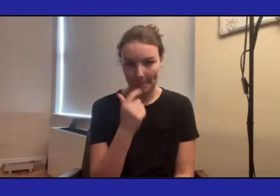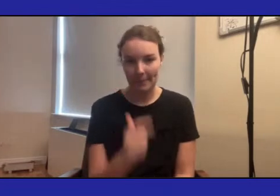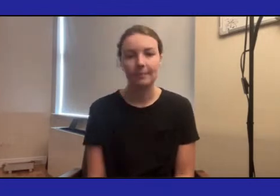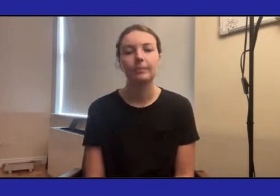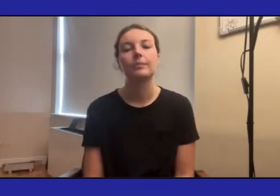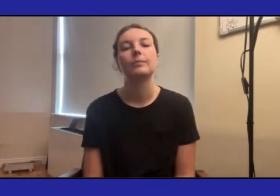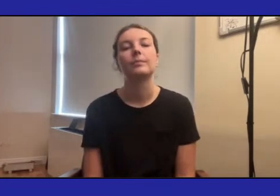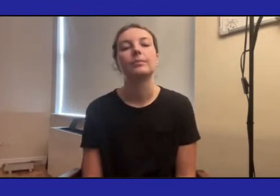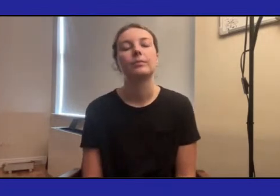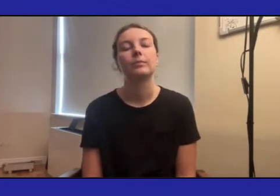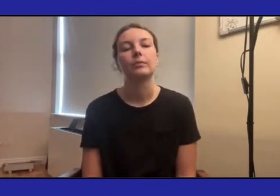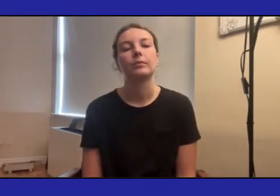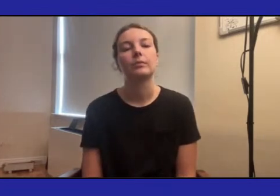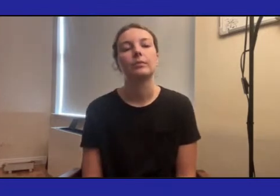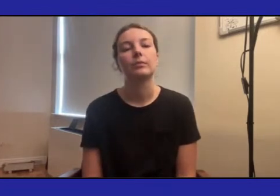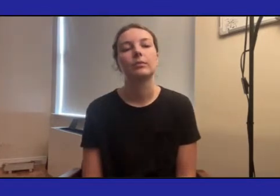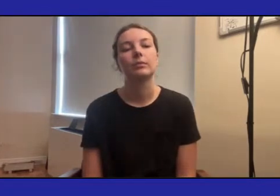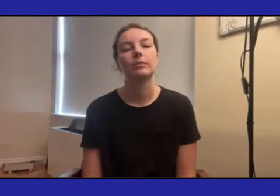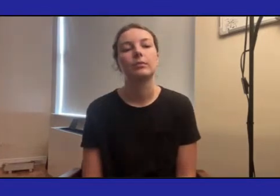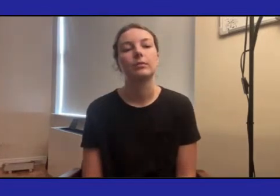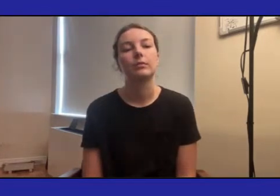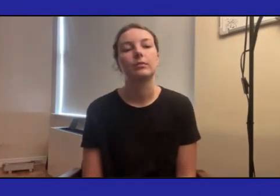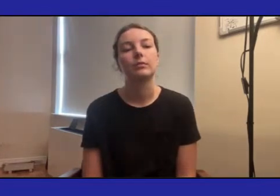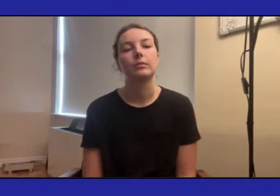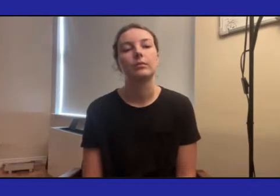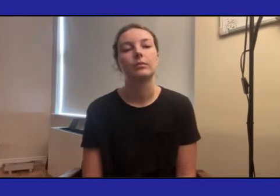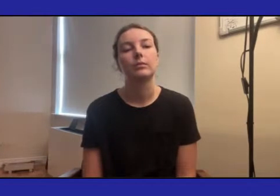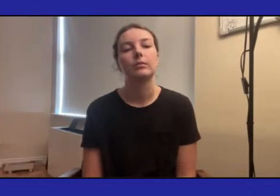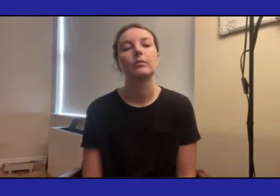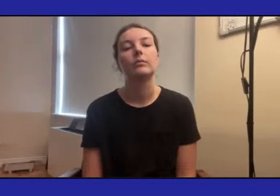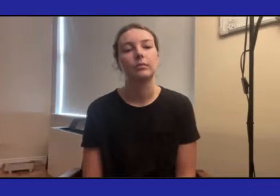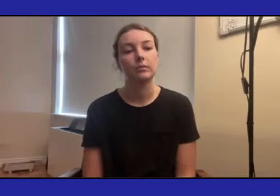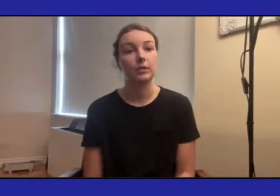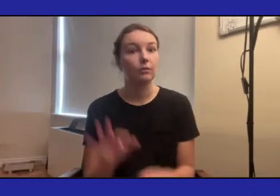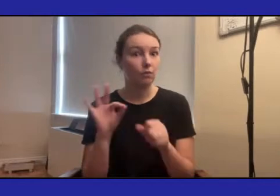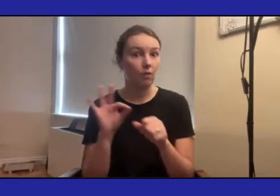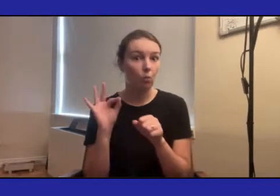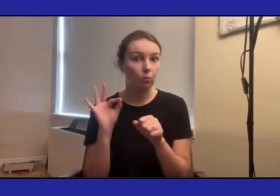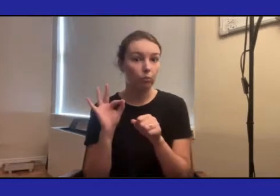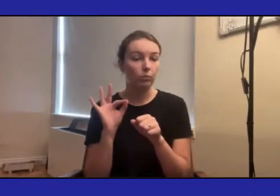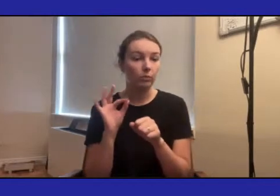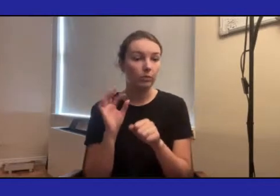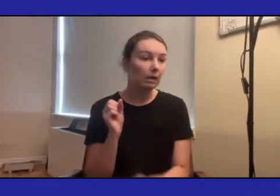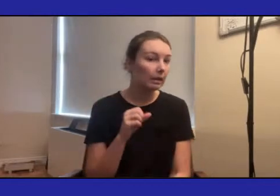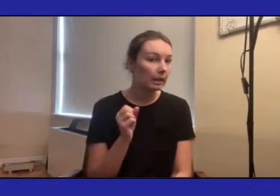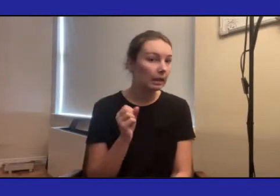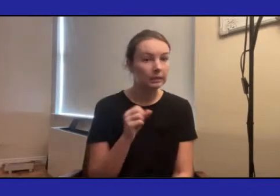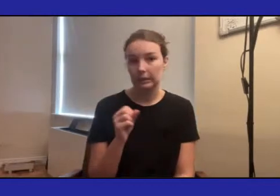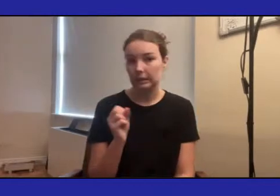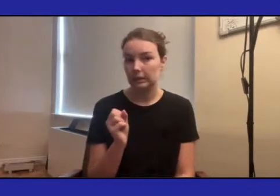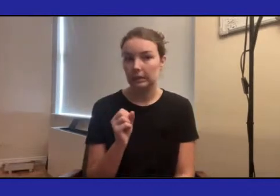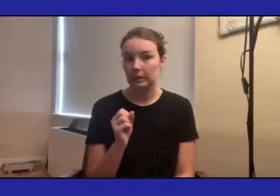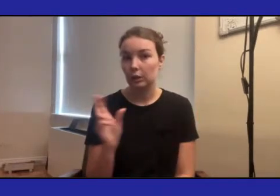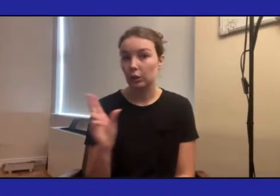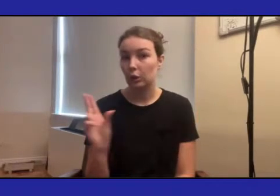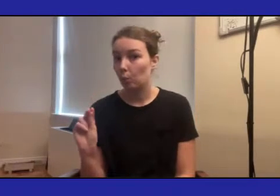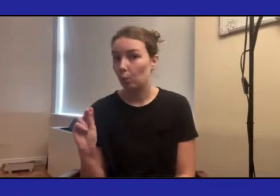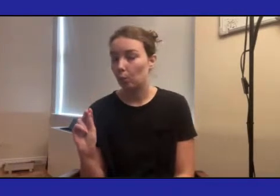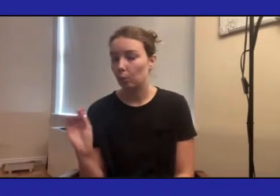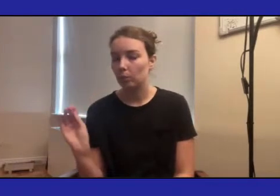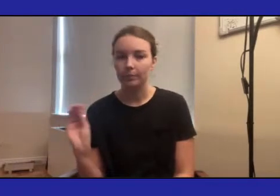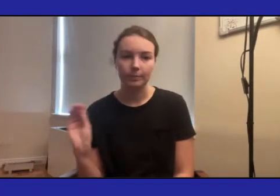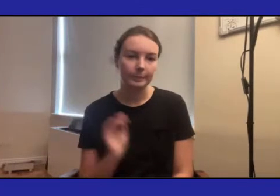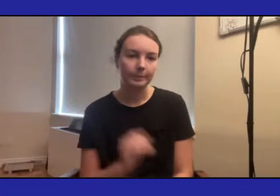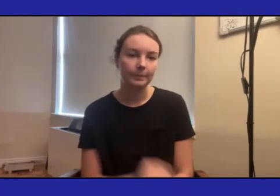yeah, anyway, well, let me ask for a vote. All in favor, please say yes. Yes. Opposed, say no. Thank you so